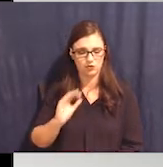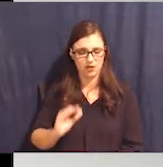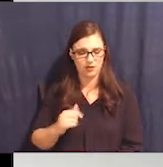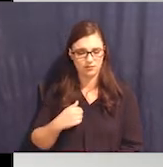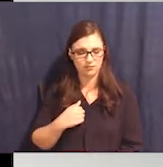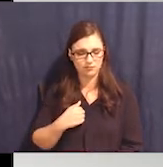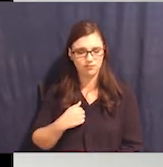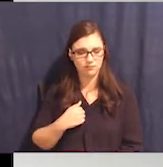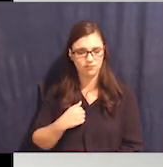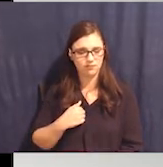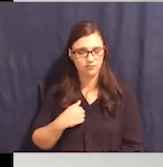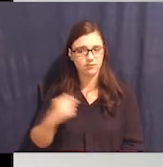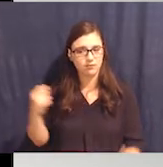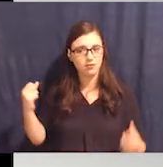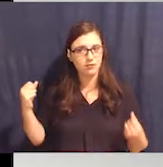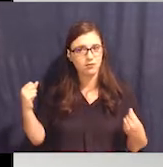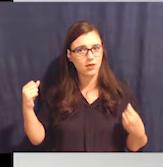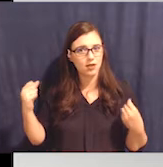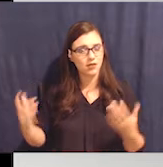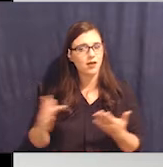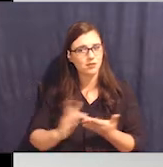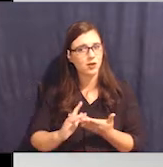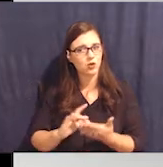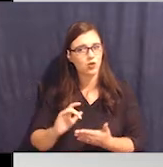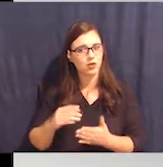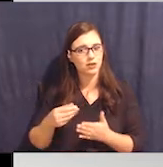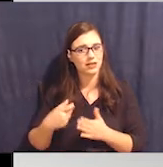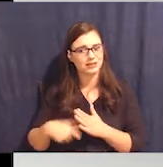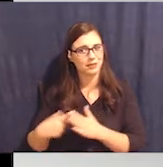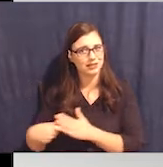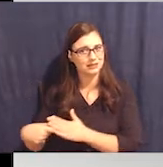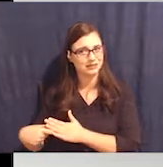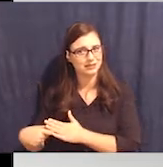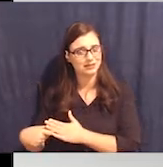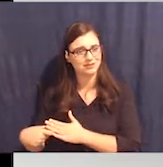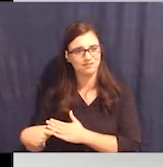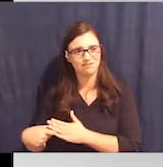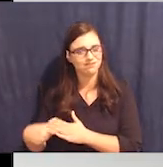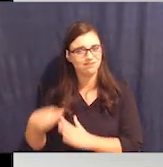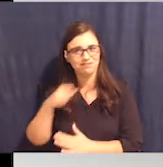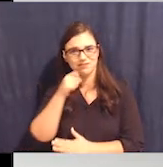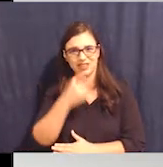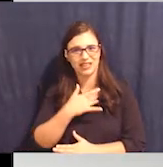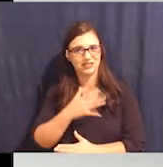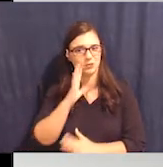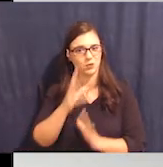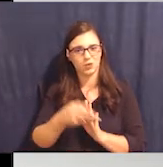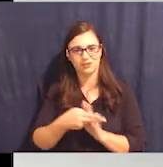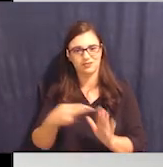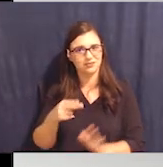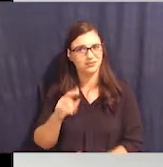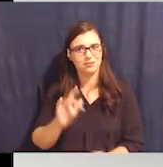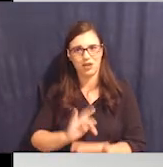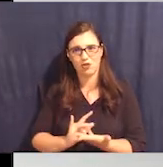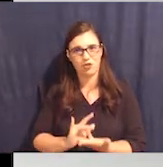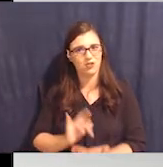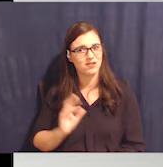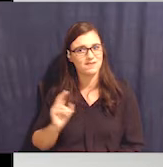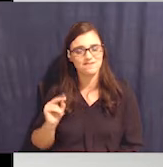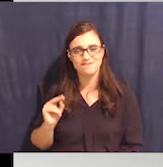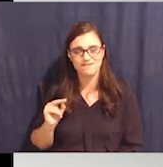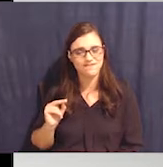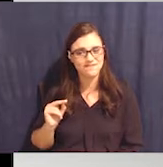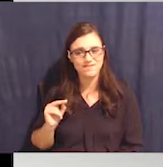a disabled child, there are a lot of medical expenses, and they're not what you normally would consider to be medical